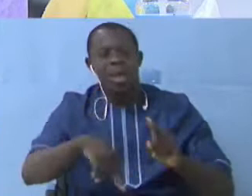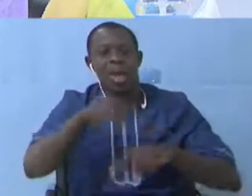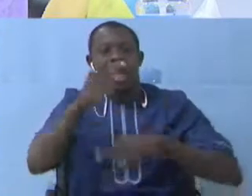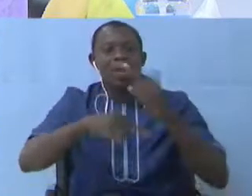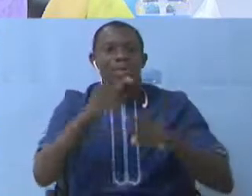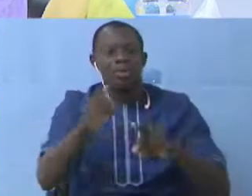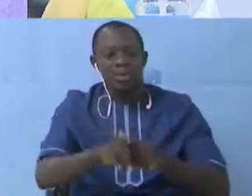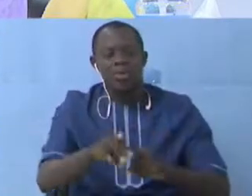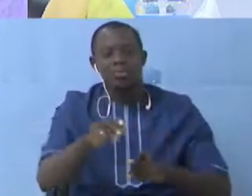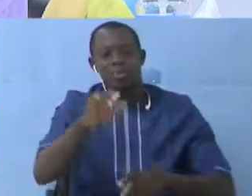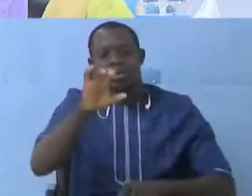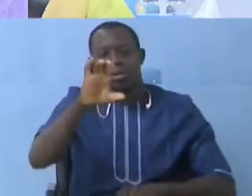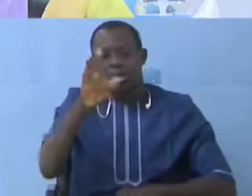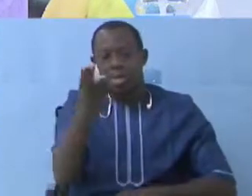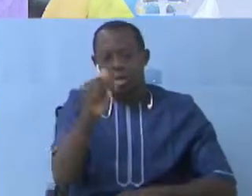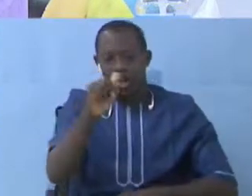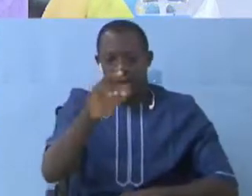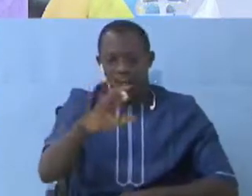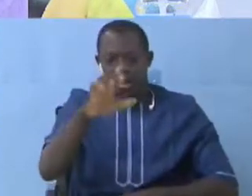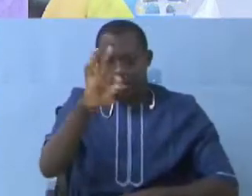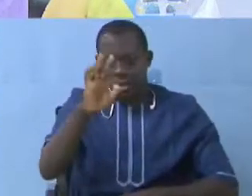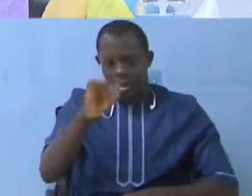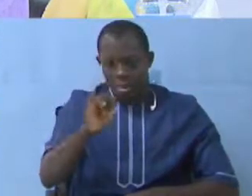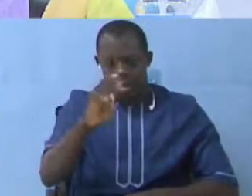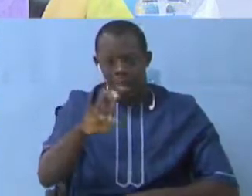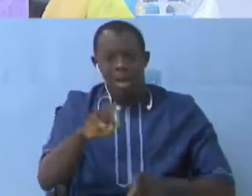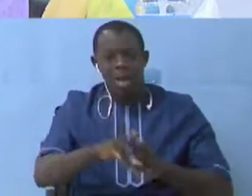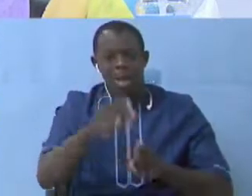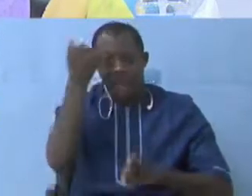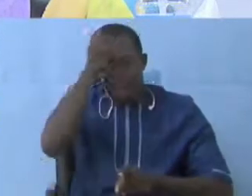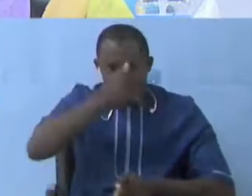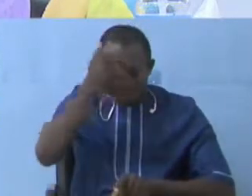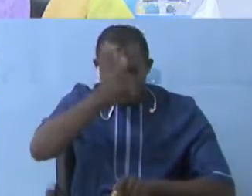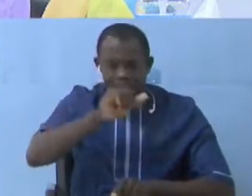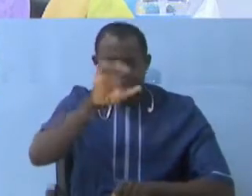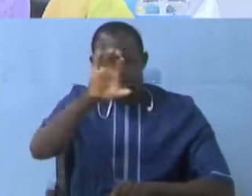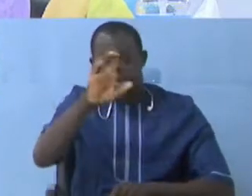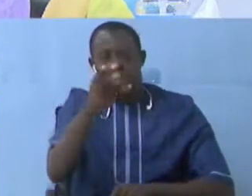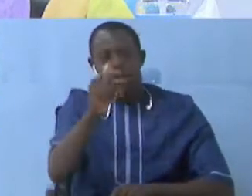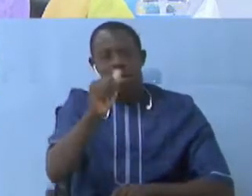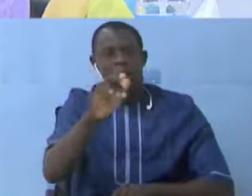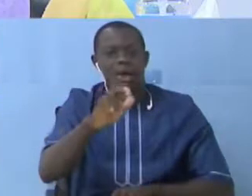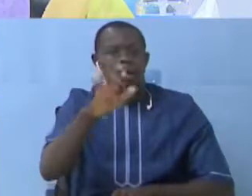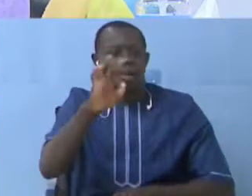Article 19 The African Charter on Human and People's Rights.